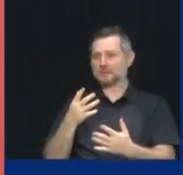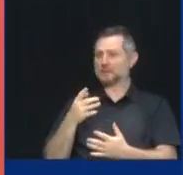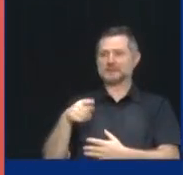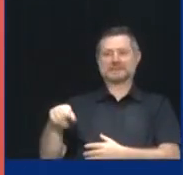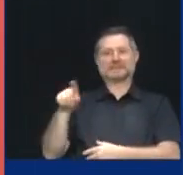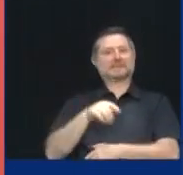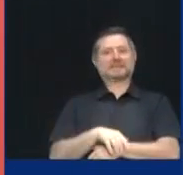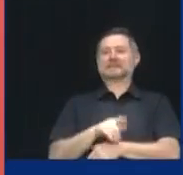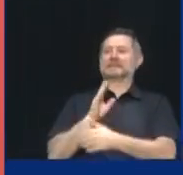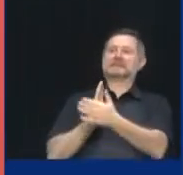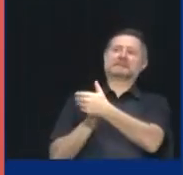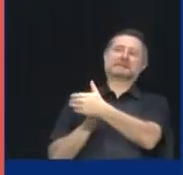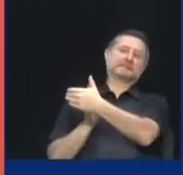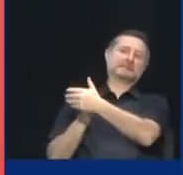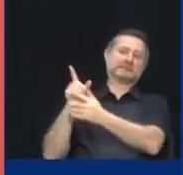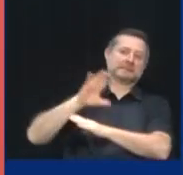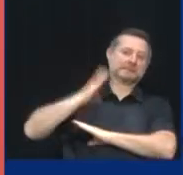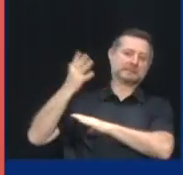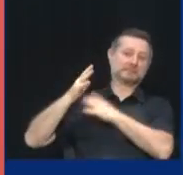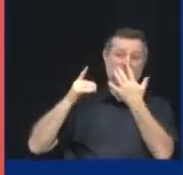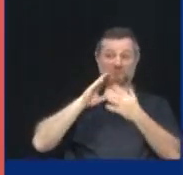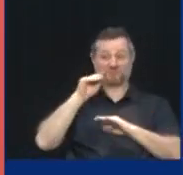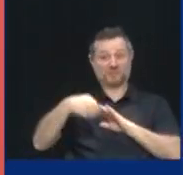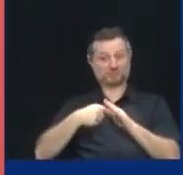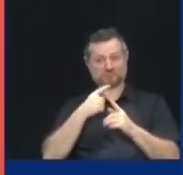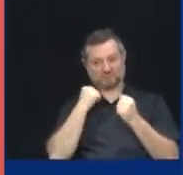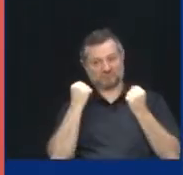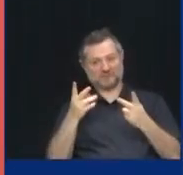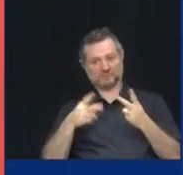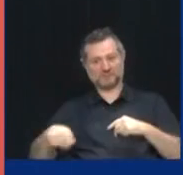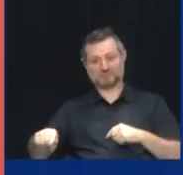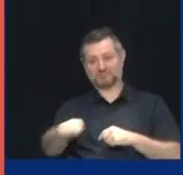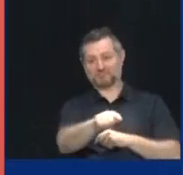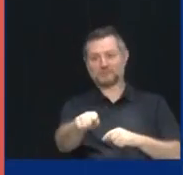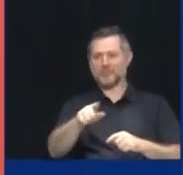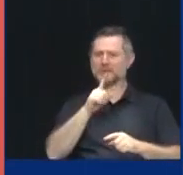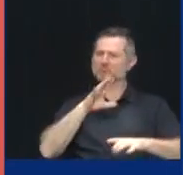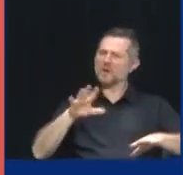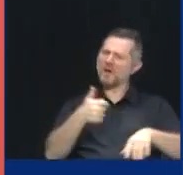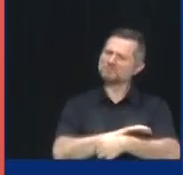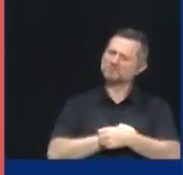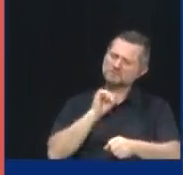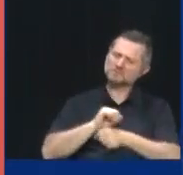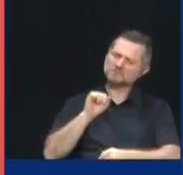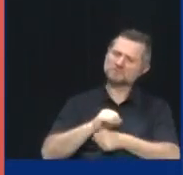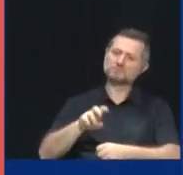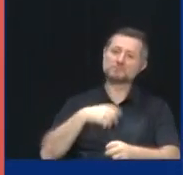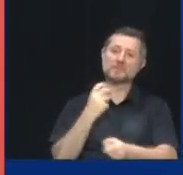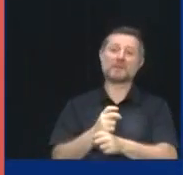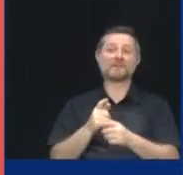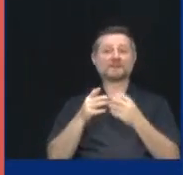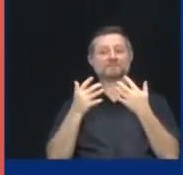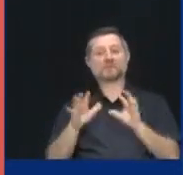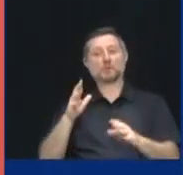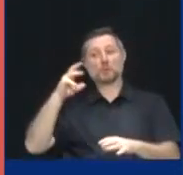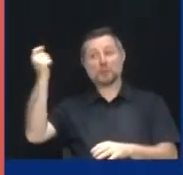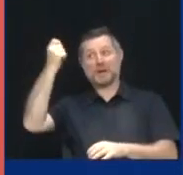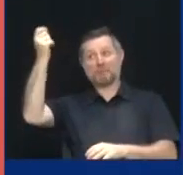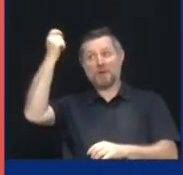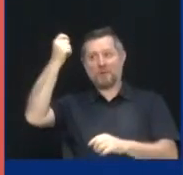effort of the people in this room, even with everything we did, we